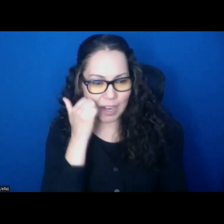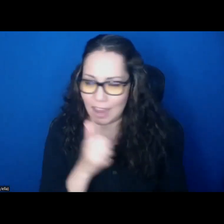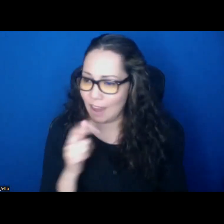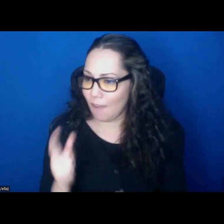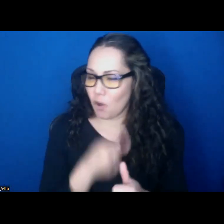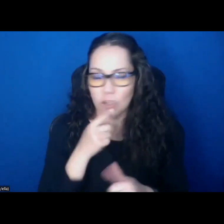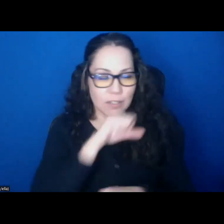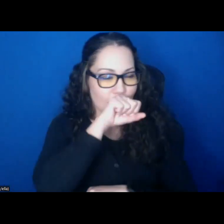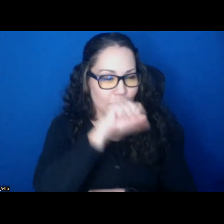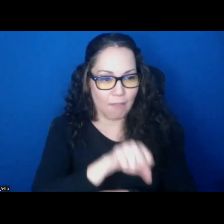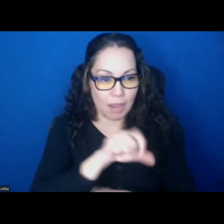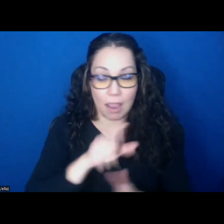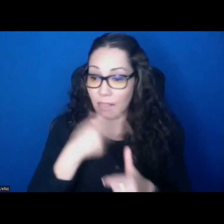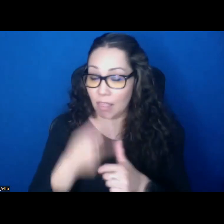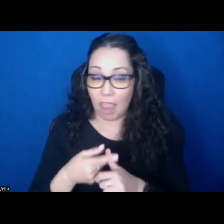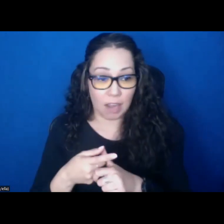And then the lockdown came.